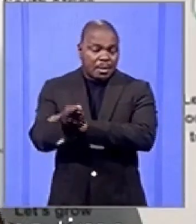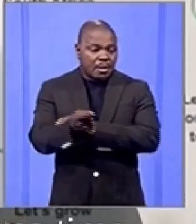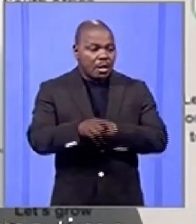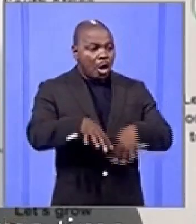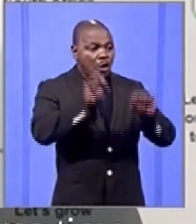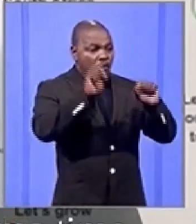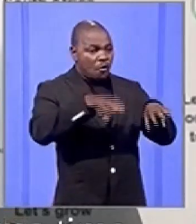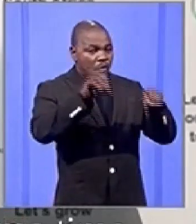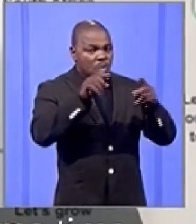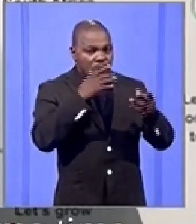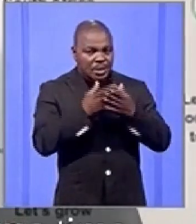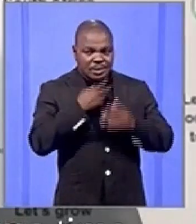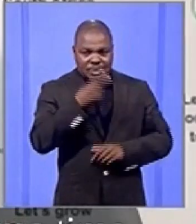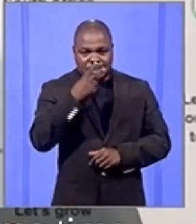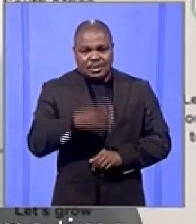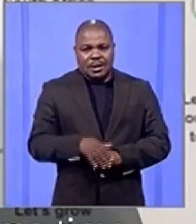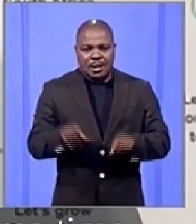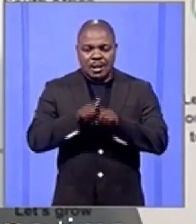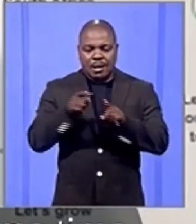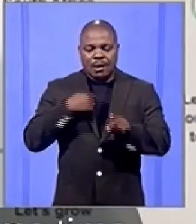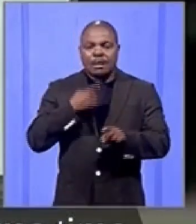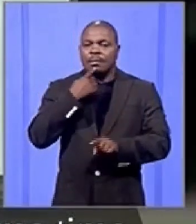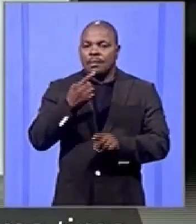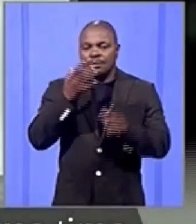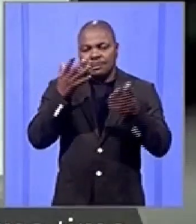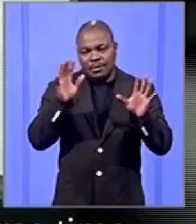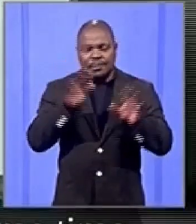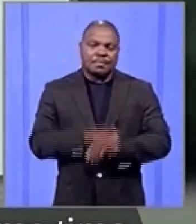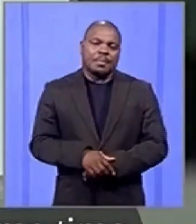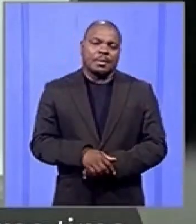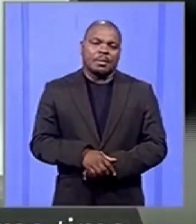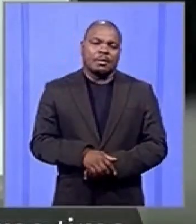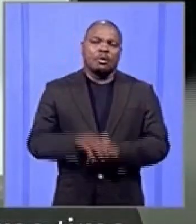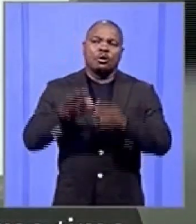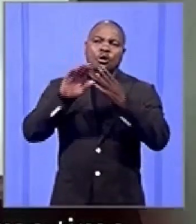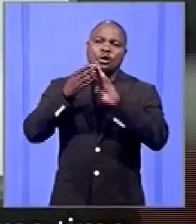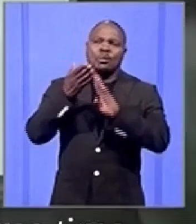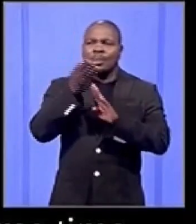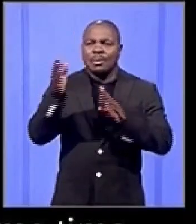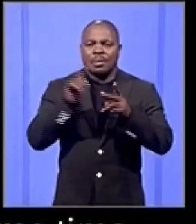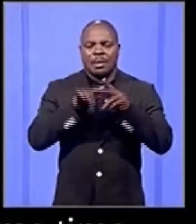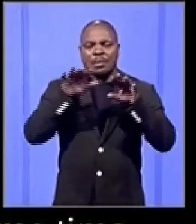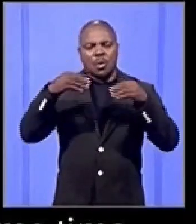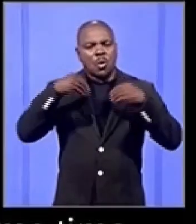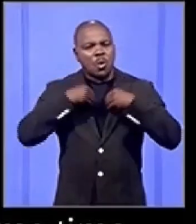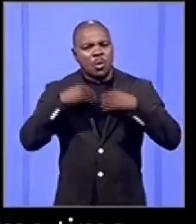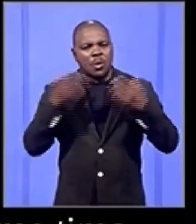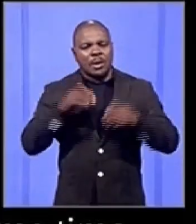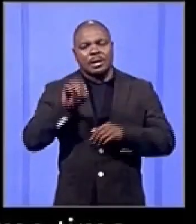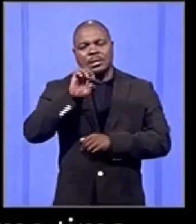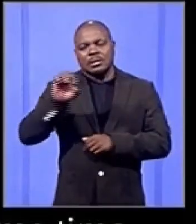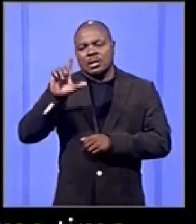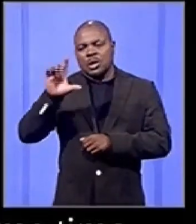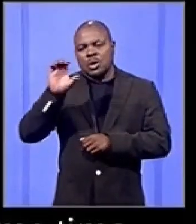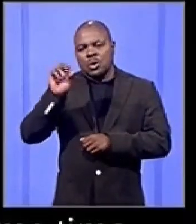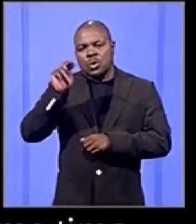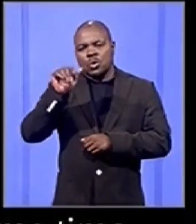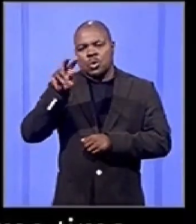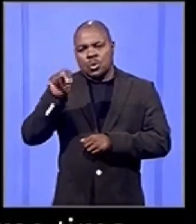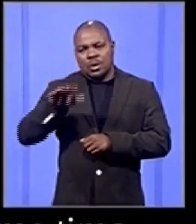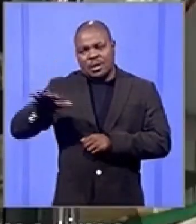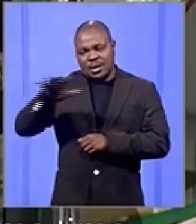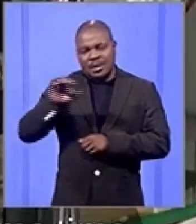that the biggest change is what I've just explained now with Mitupi. Ha jwale baahi le beng ba dikgwebo East London provinceng ya Eastern Cape ba re ba